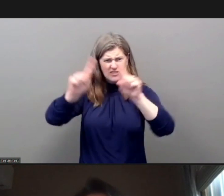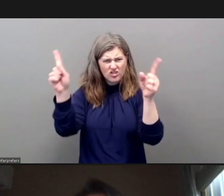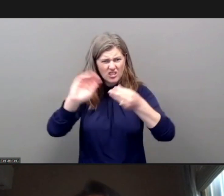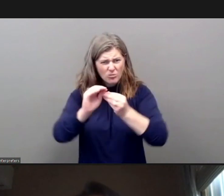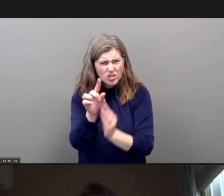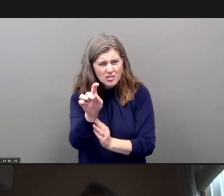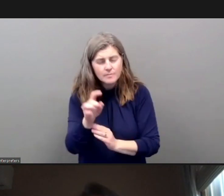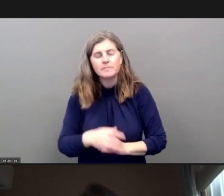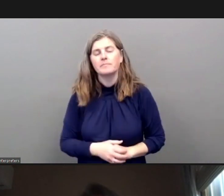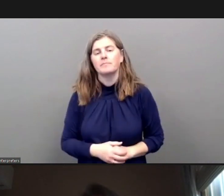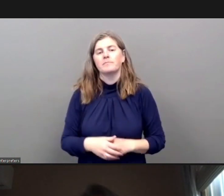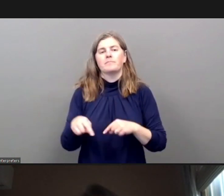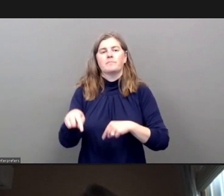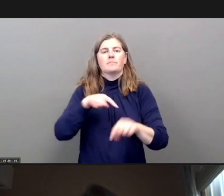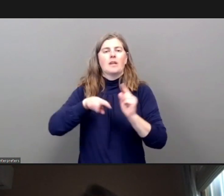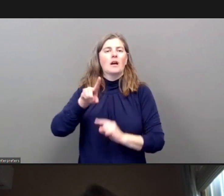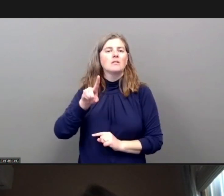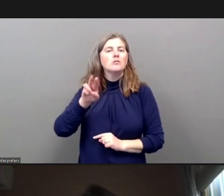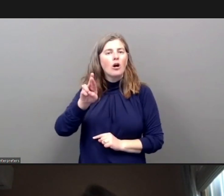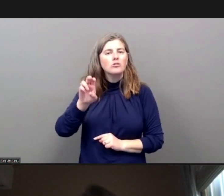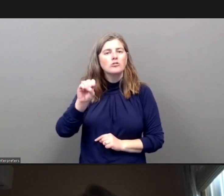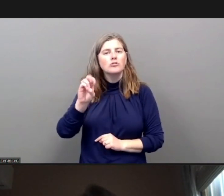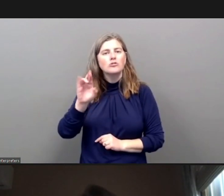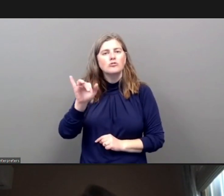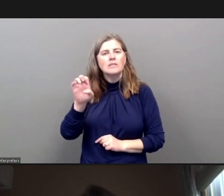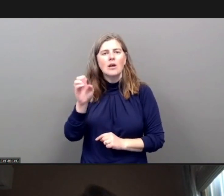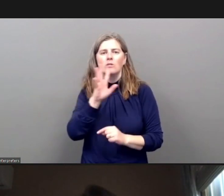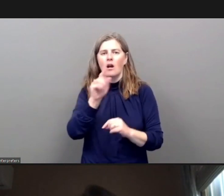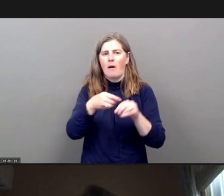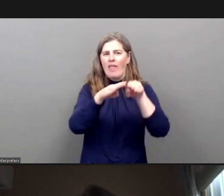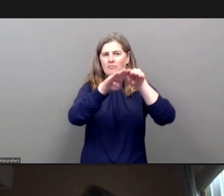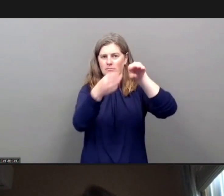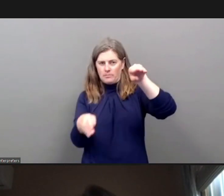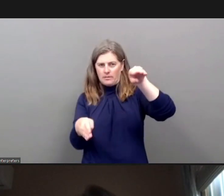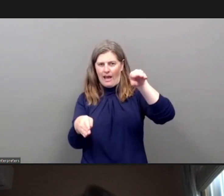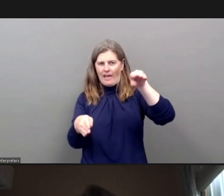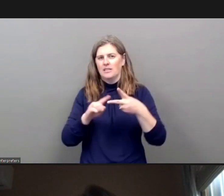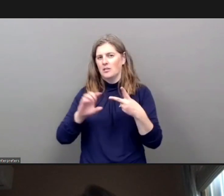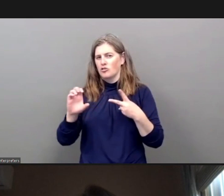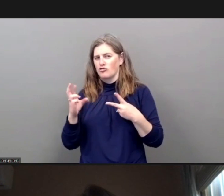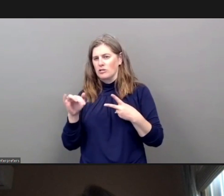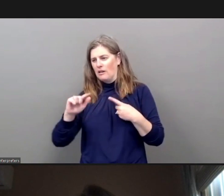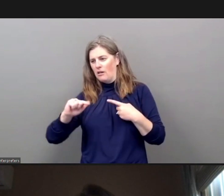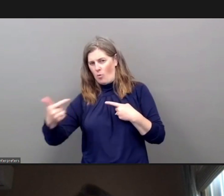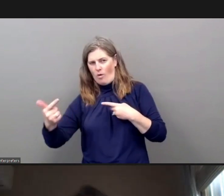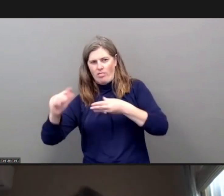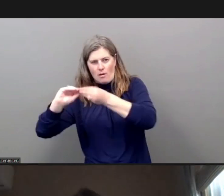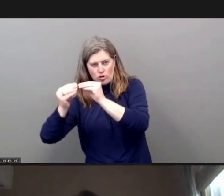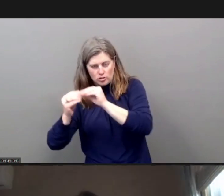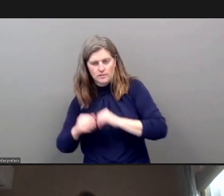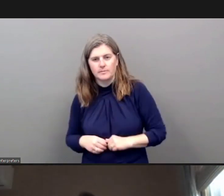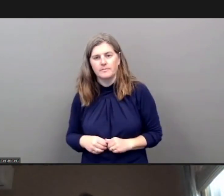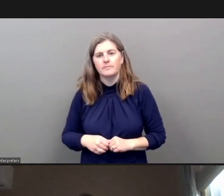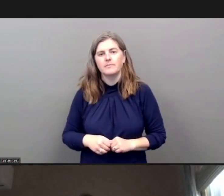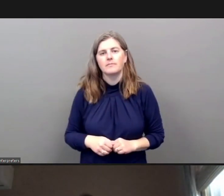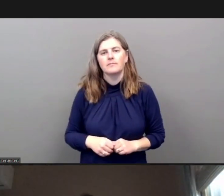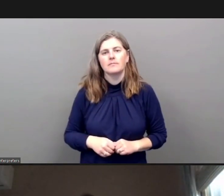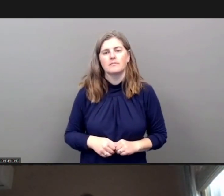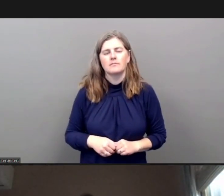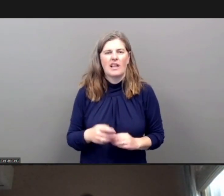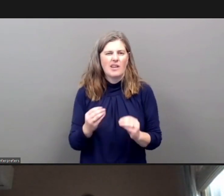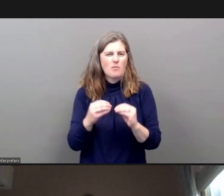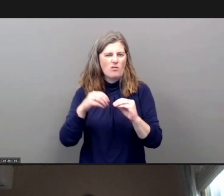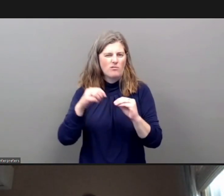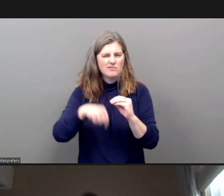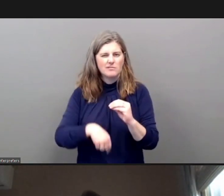Let me briefly talk about the dip, and then Christine can talk about the numbers a little bit more.